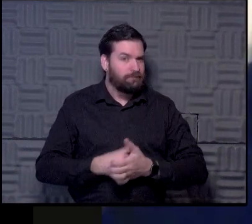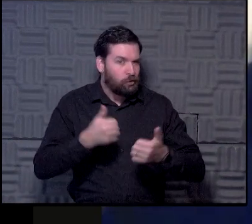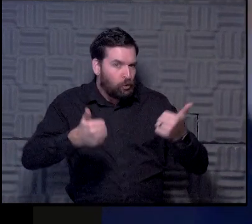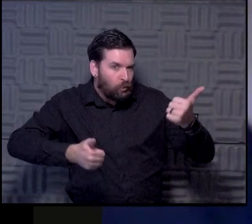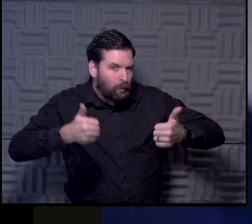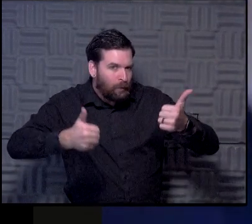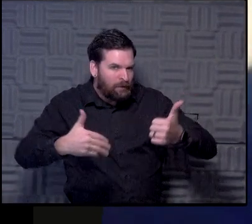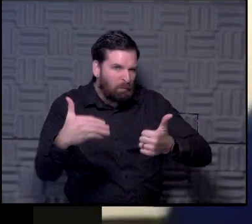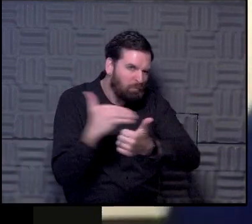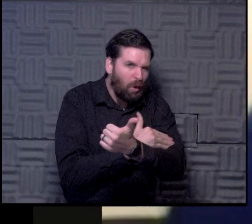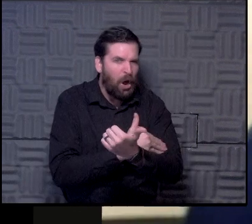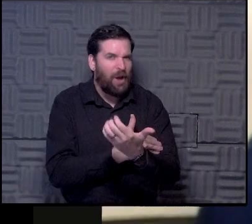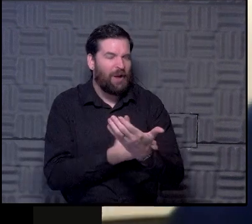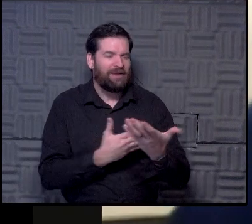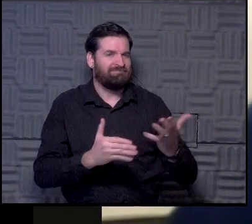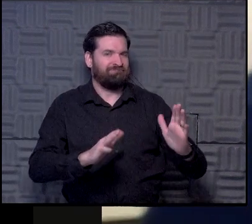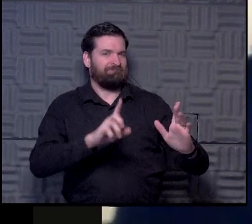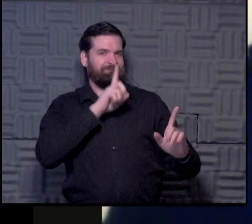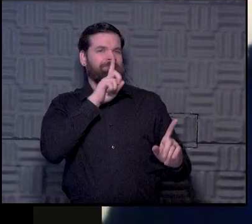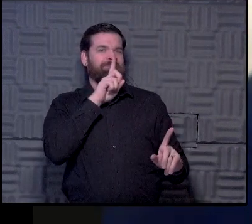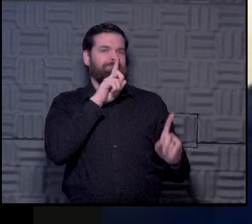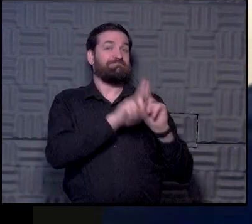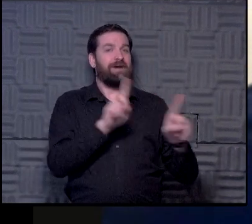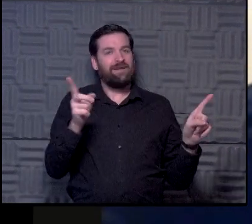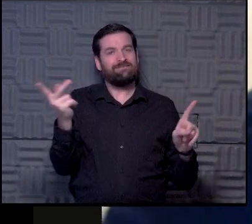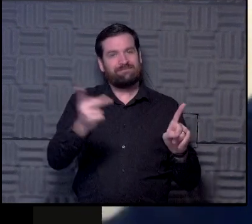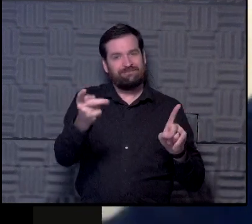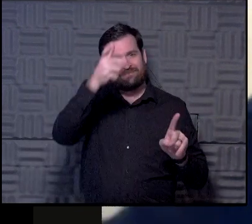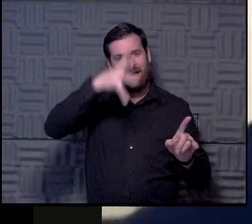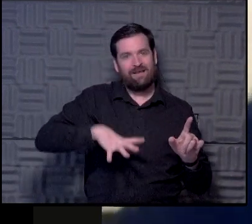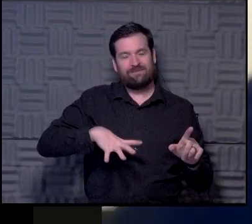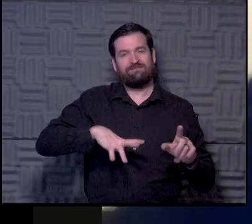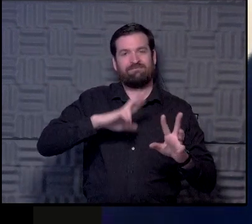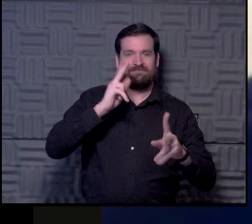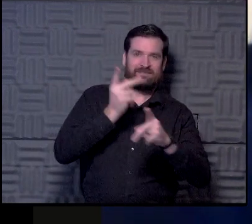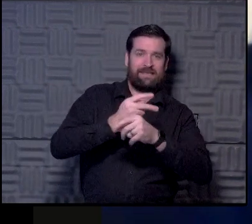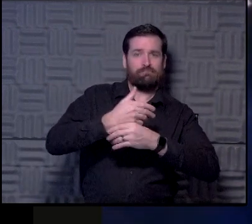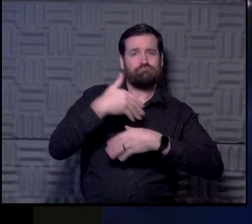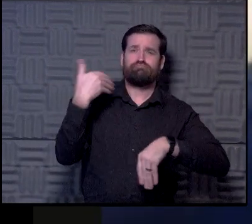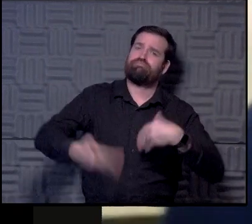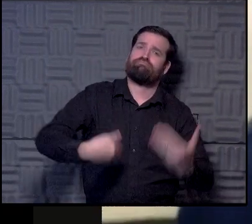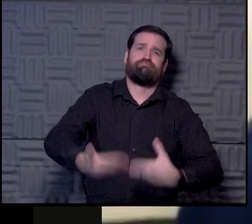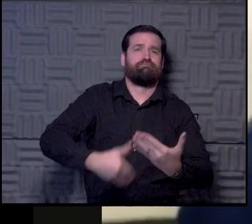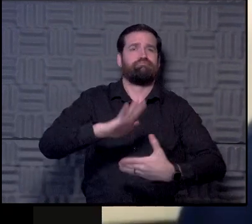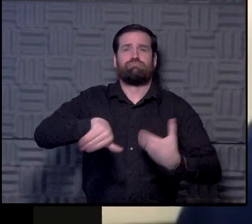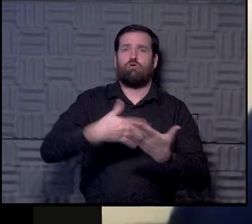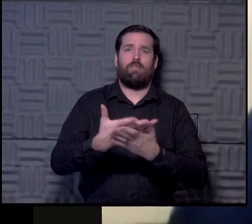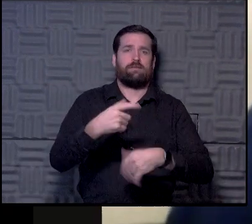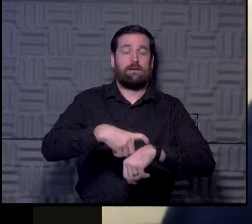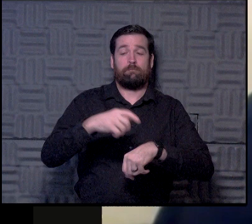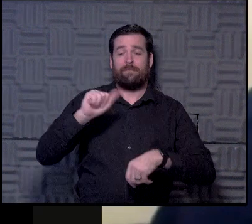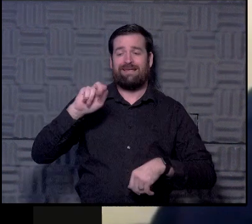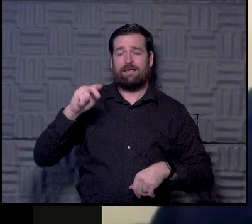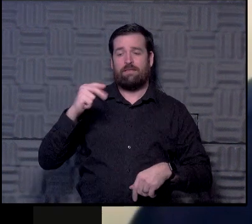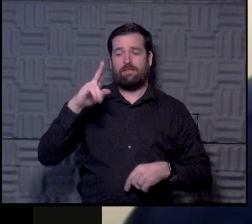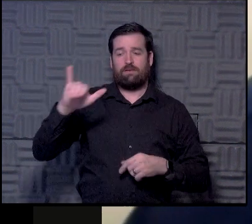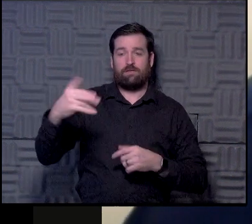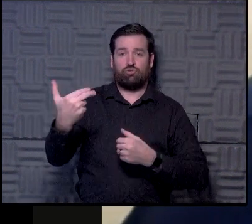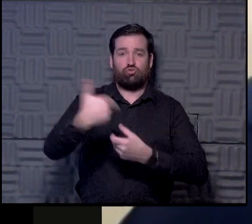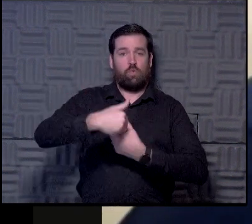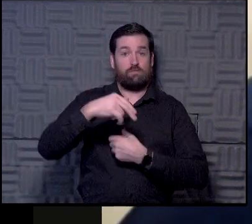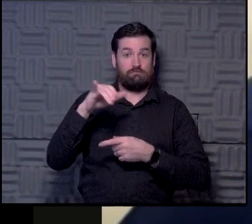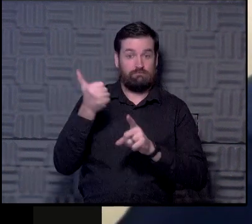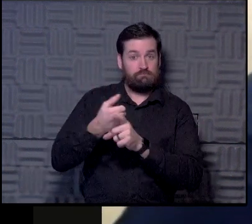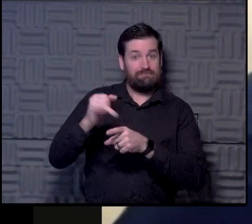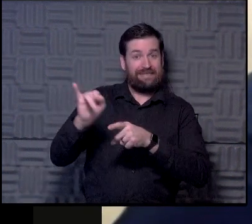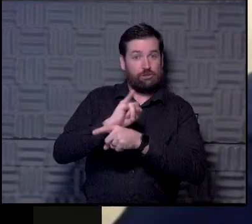is brawn. I'm just. But these guys are really the ones that keep us working all the time. Anthony joined us as an intern, I